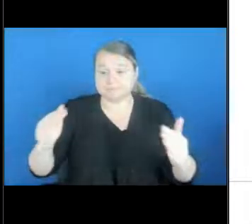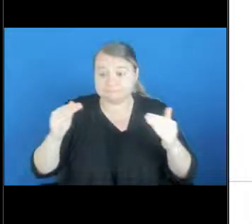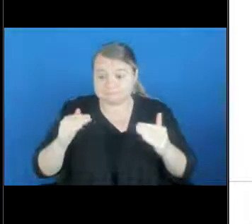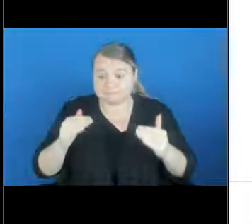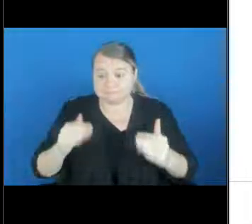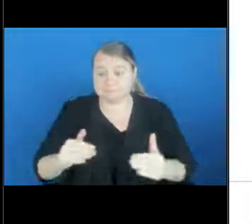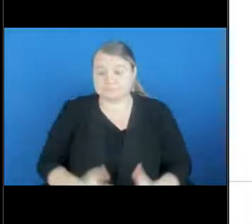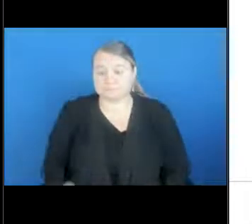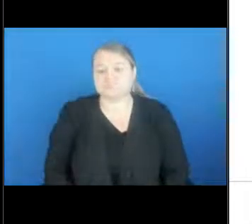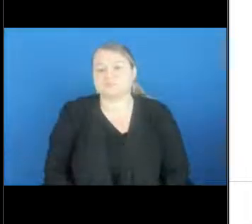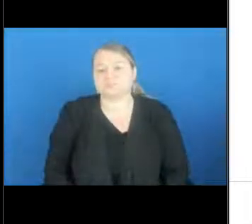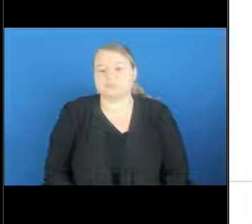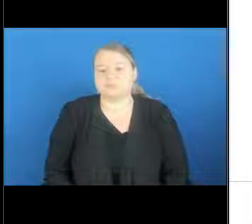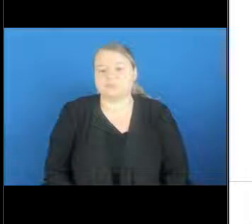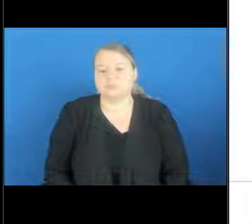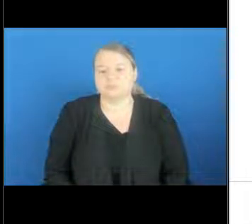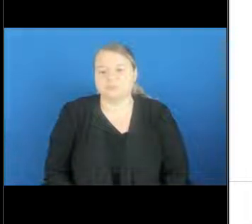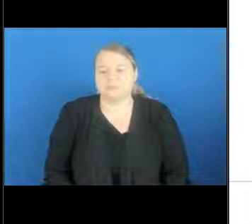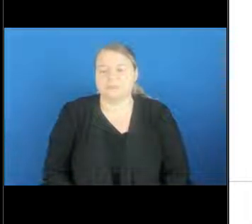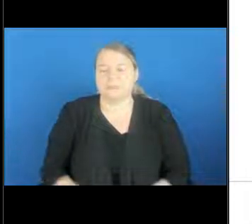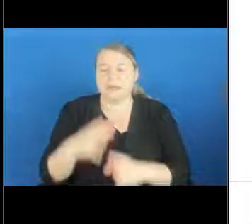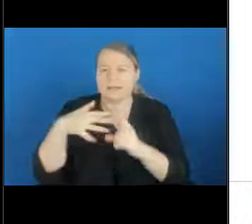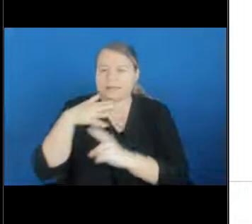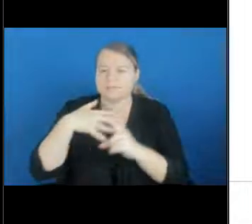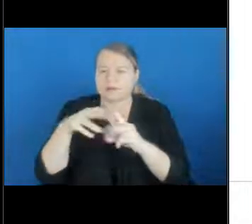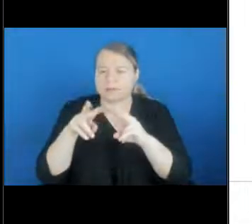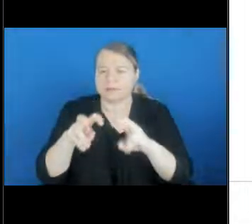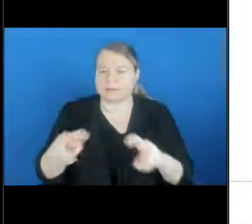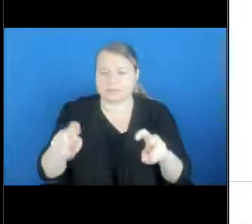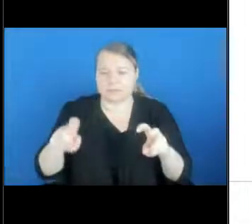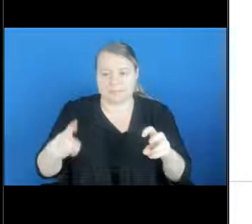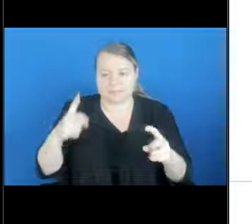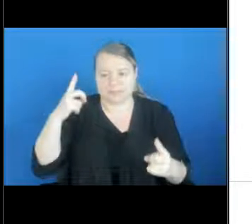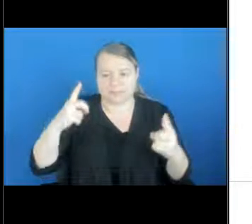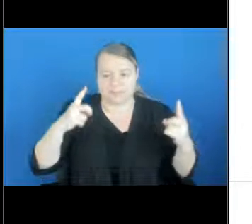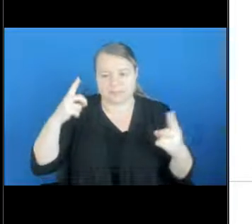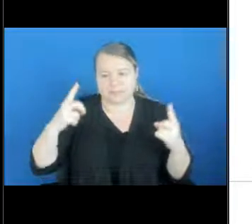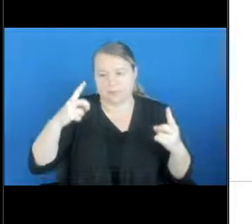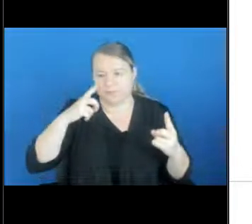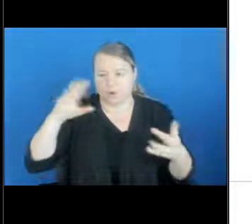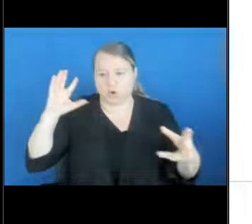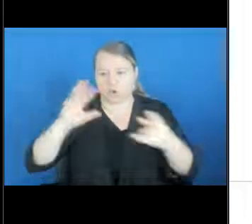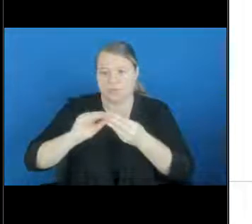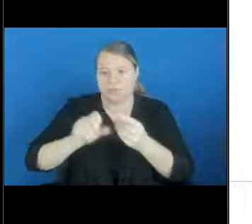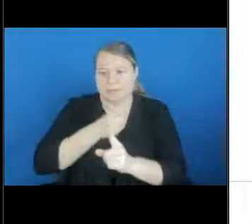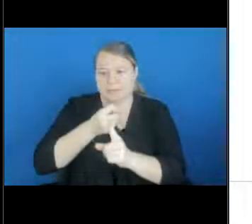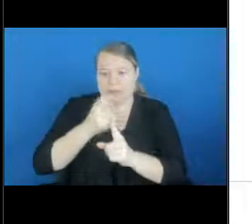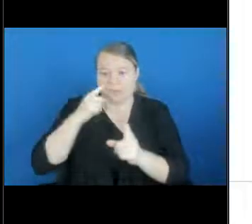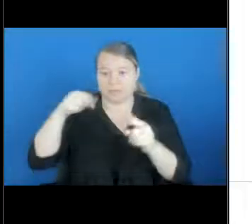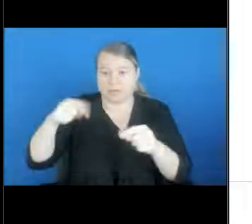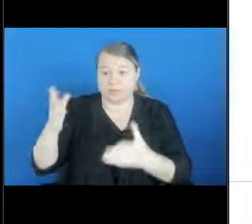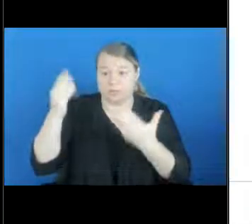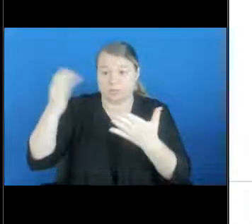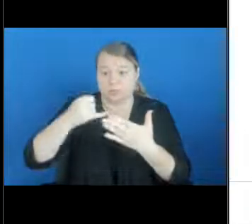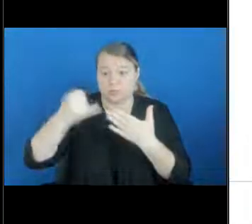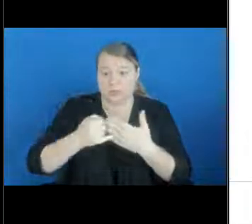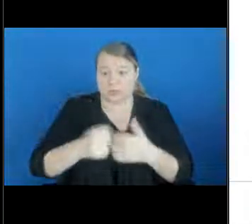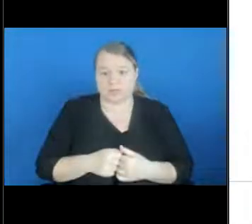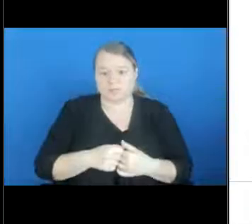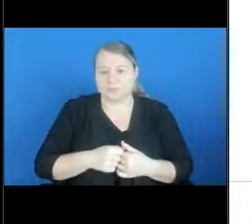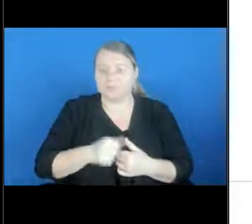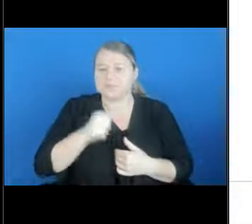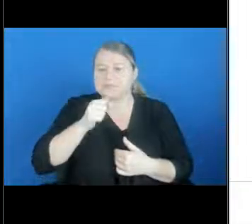An environmental analysis must be considered for all indirect effects and cumulative impacts for a proposed project. Indirect effects